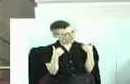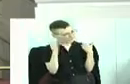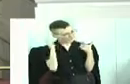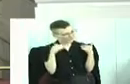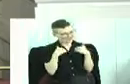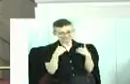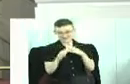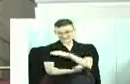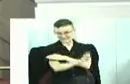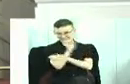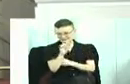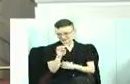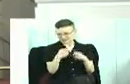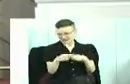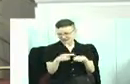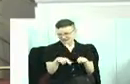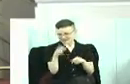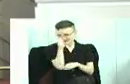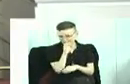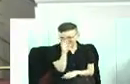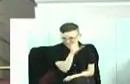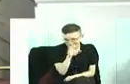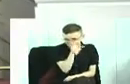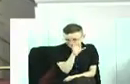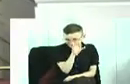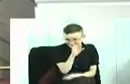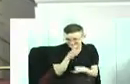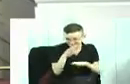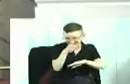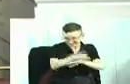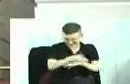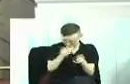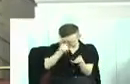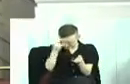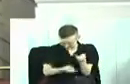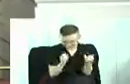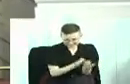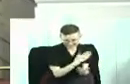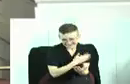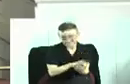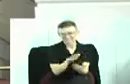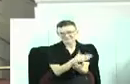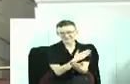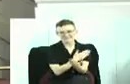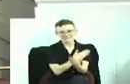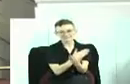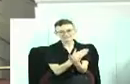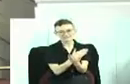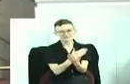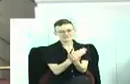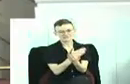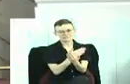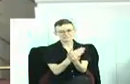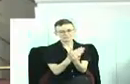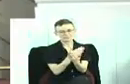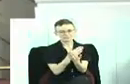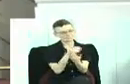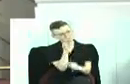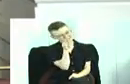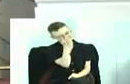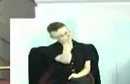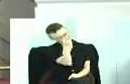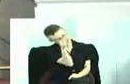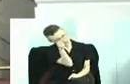be an Easter egg hunt immediately following our closing song. If you just head out into the courtyard, which is through the door over here to your